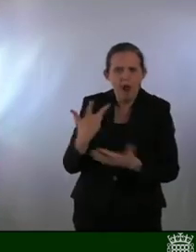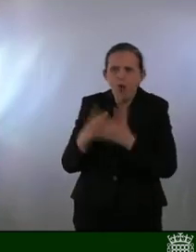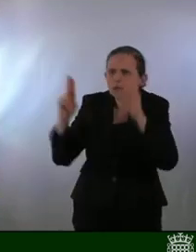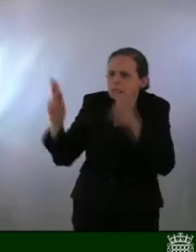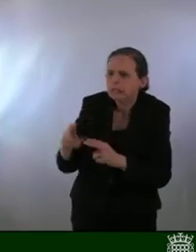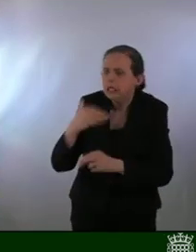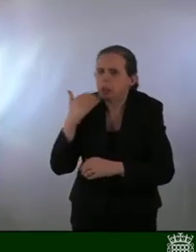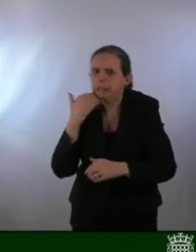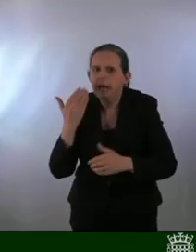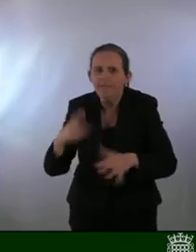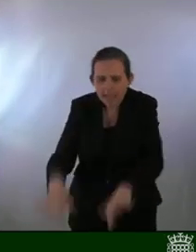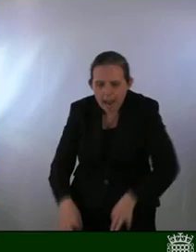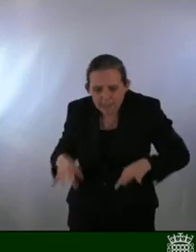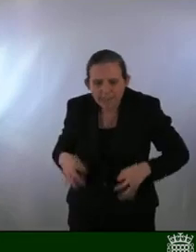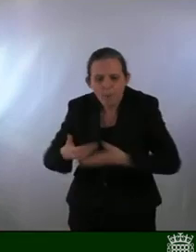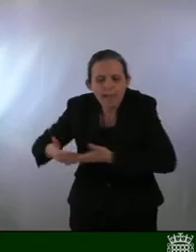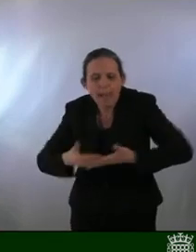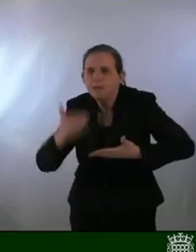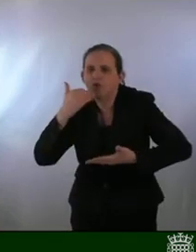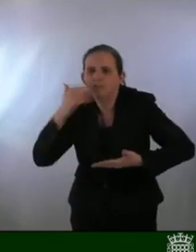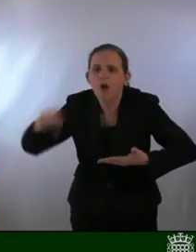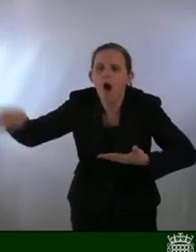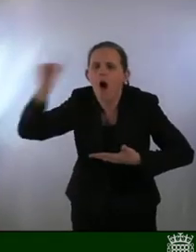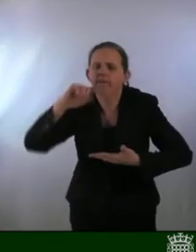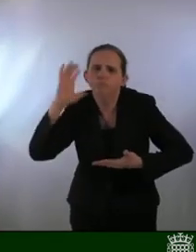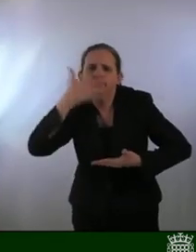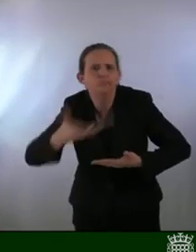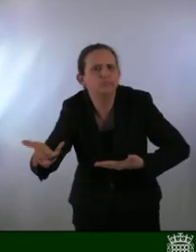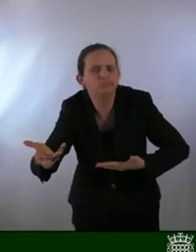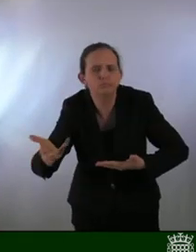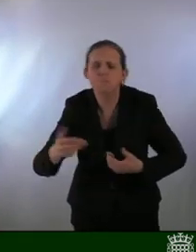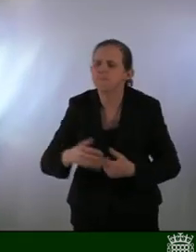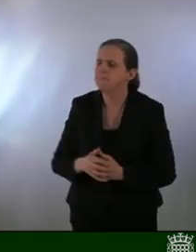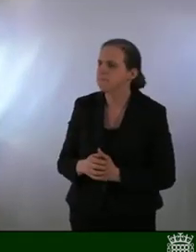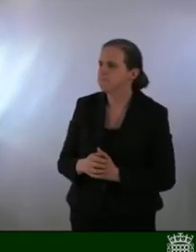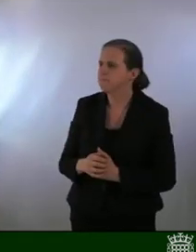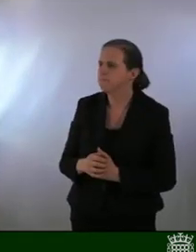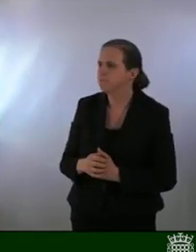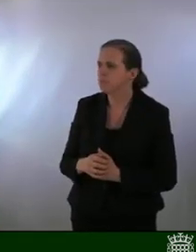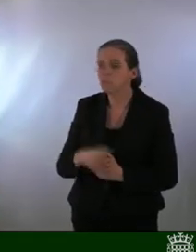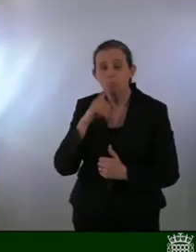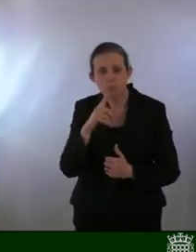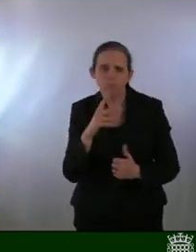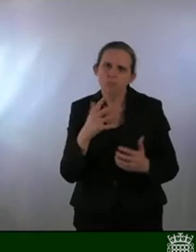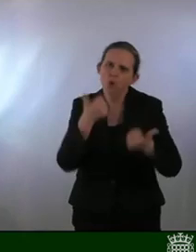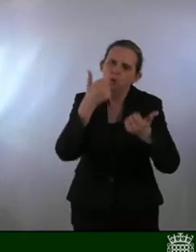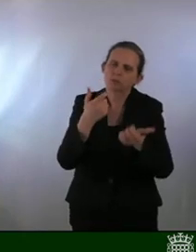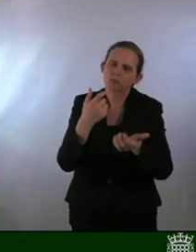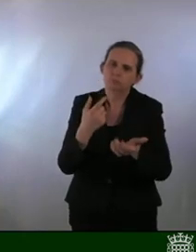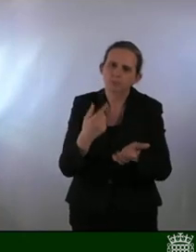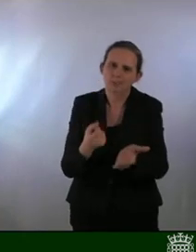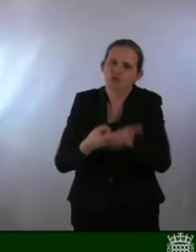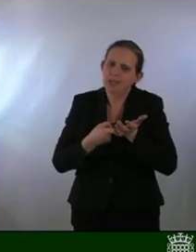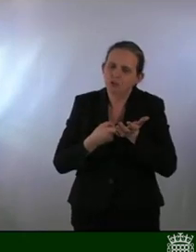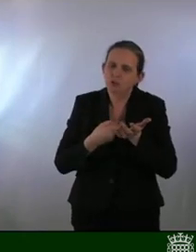Yes, I think this is a very good suggestion. It's one for the Environment Secretary and the supermarkets, of course, but